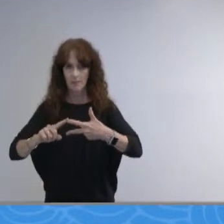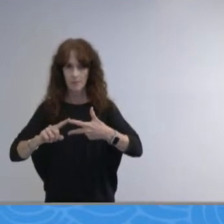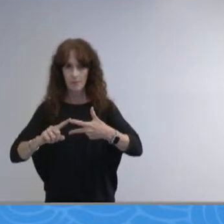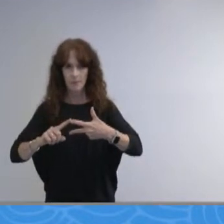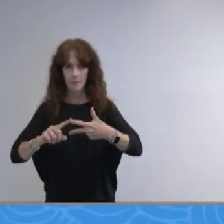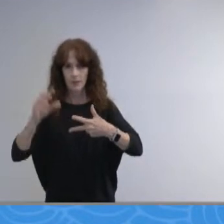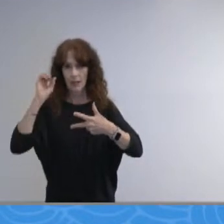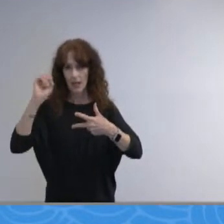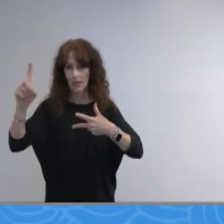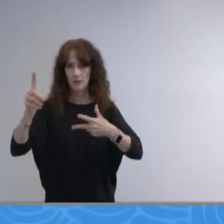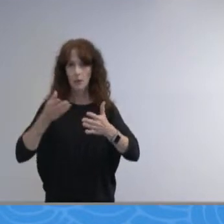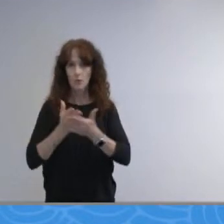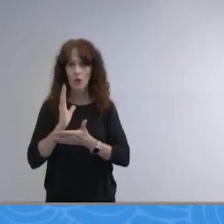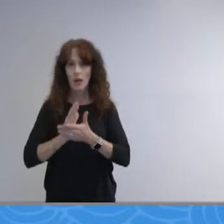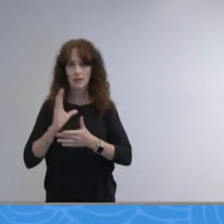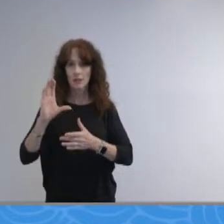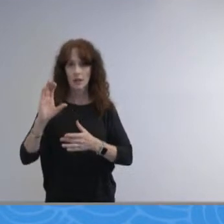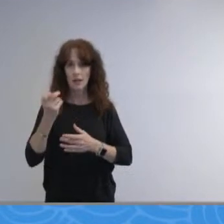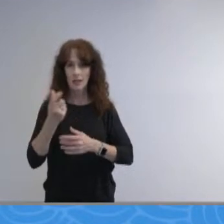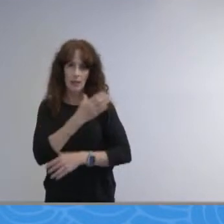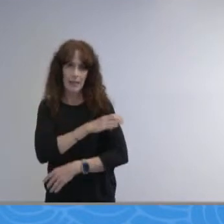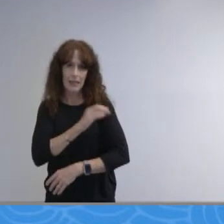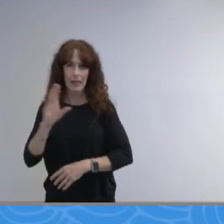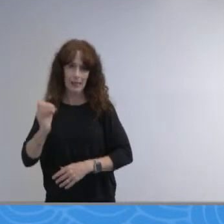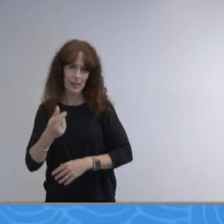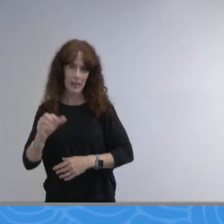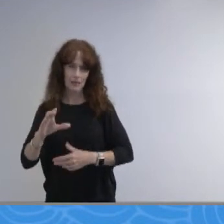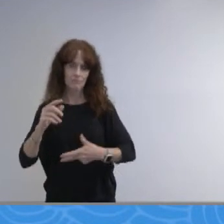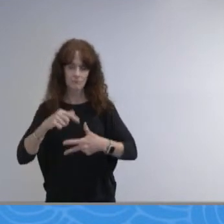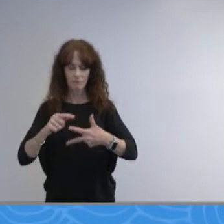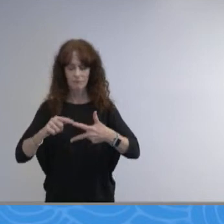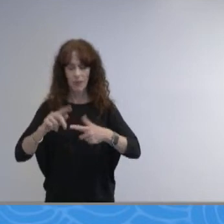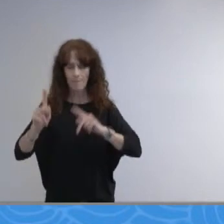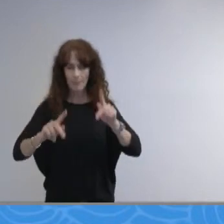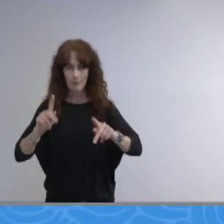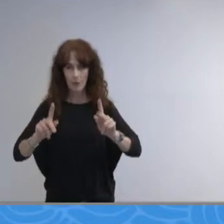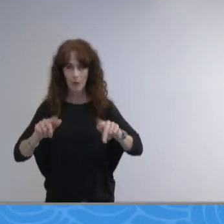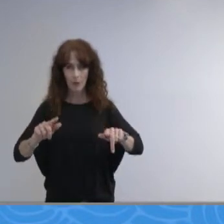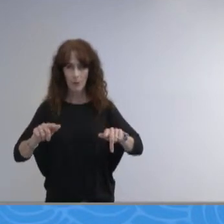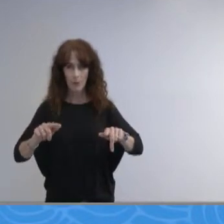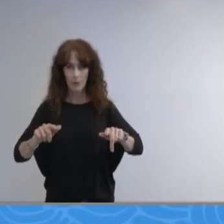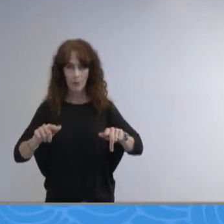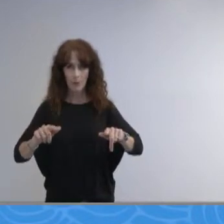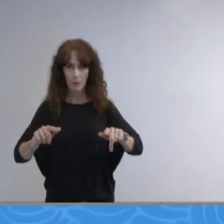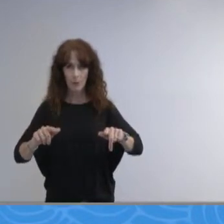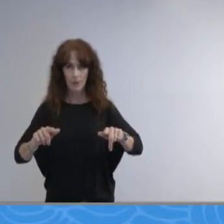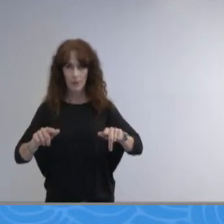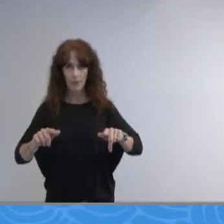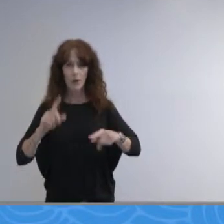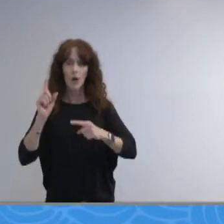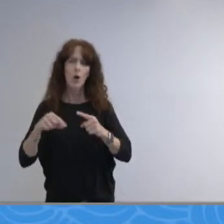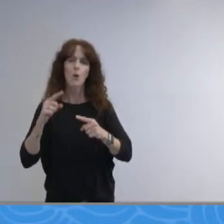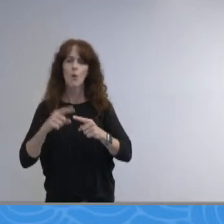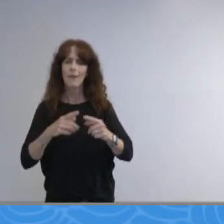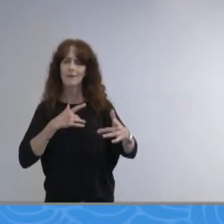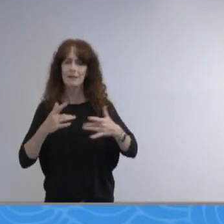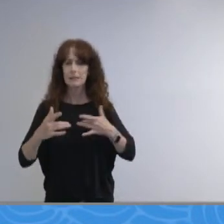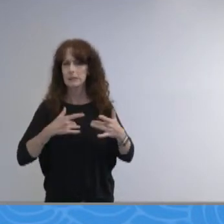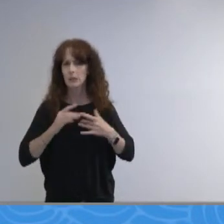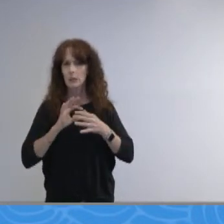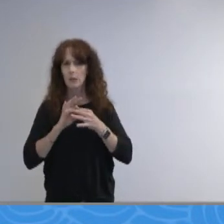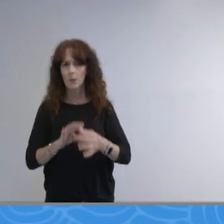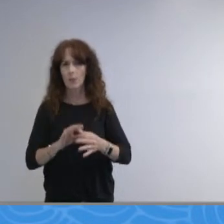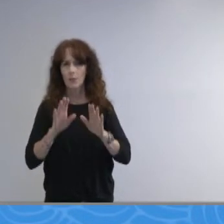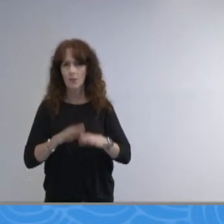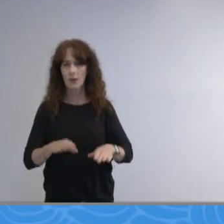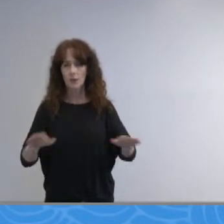being our Education Rights Clinic, where families can come to us when they have a concern regarding